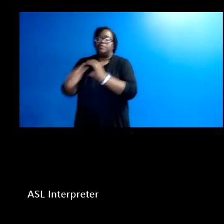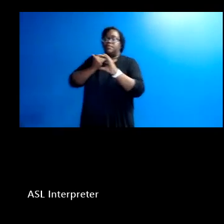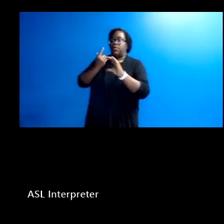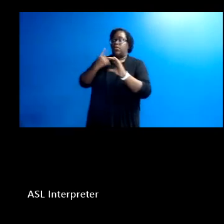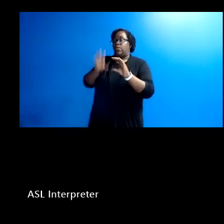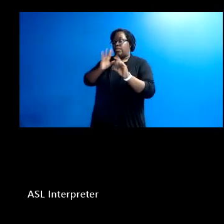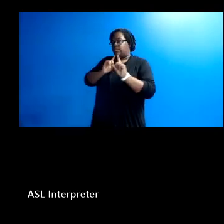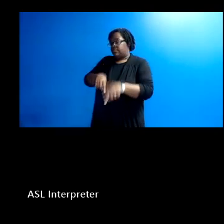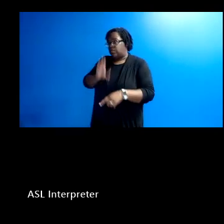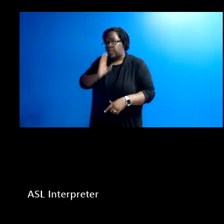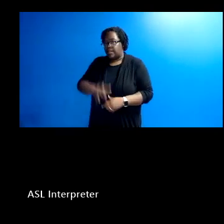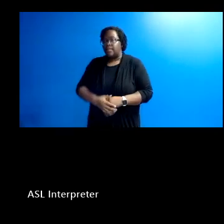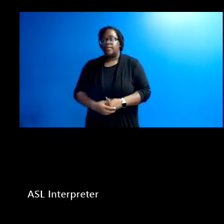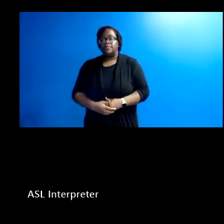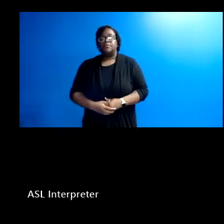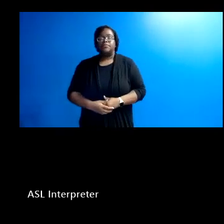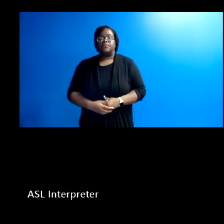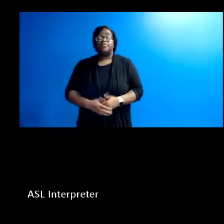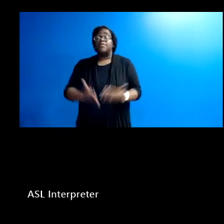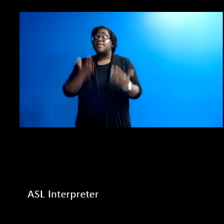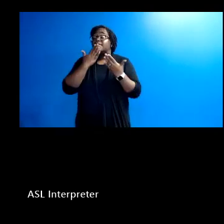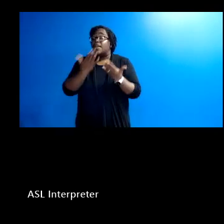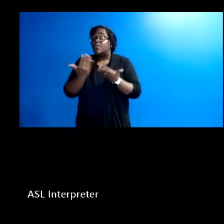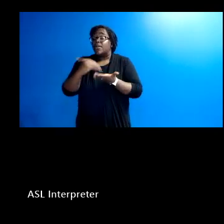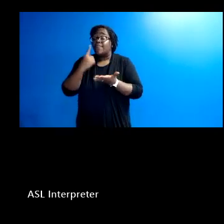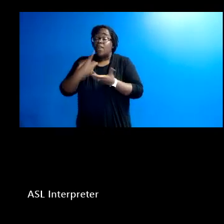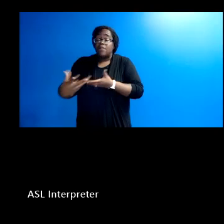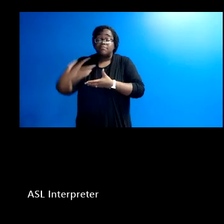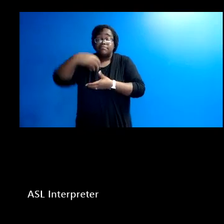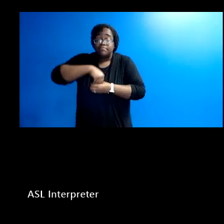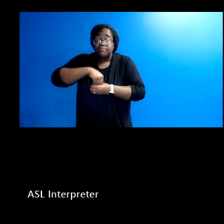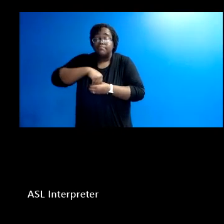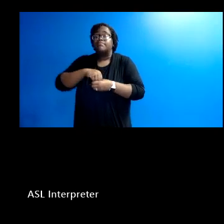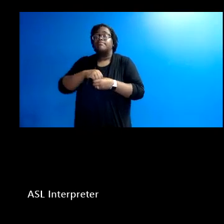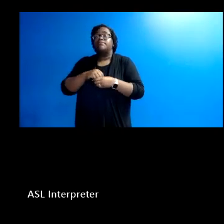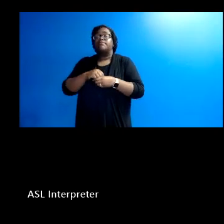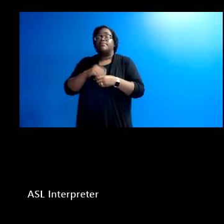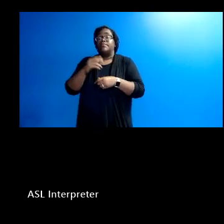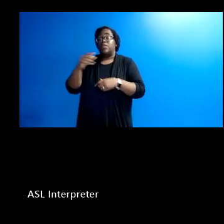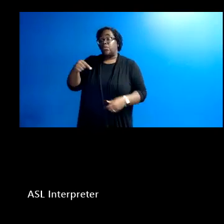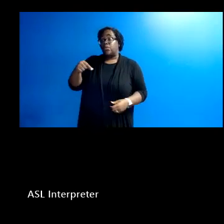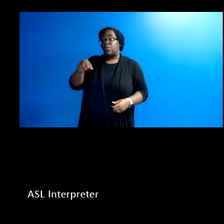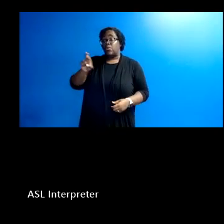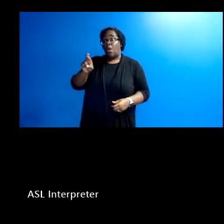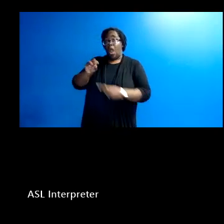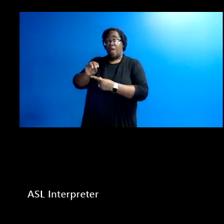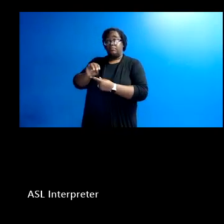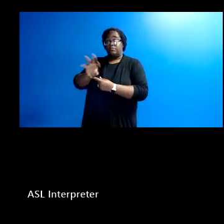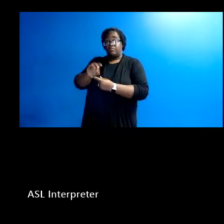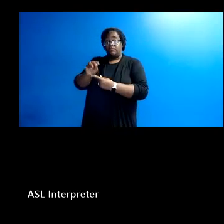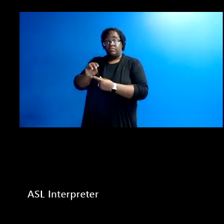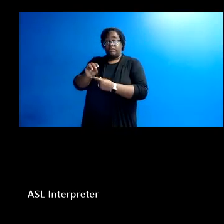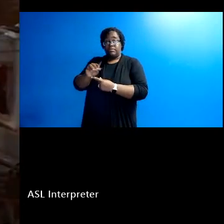you. Thank you for your participation this evening. Using the QR code on the screen, if we go